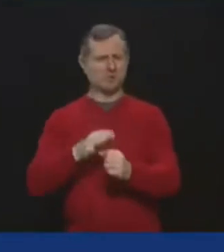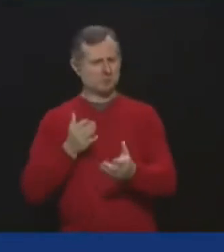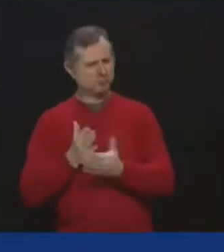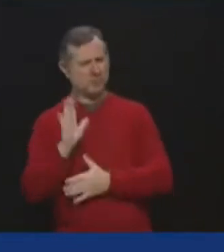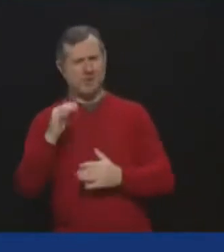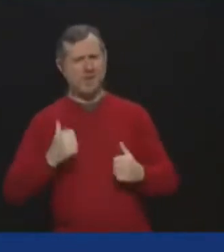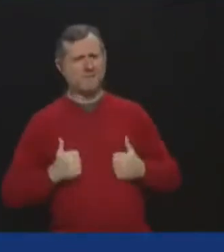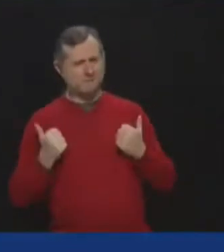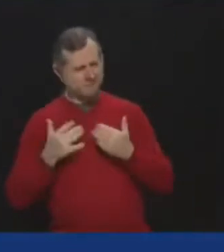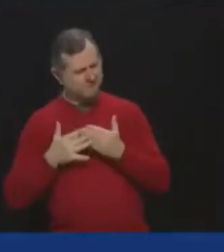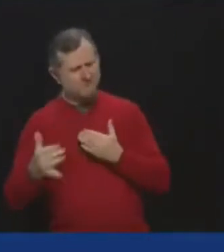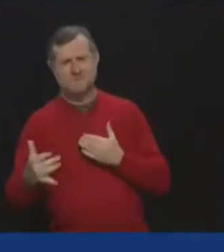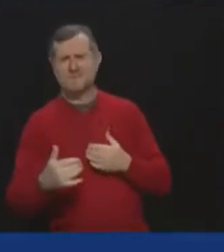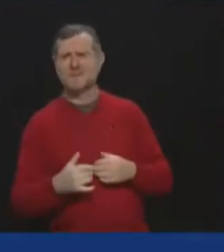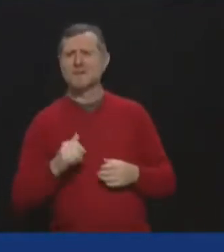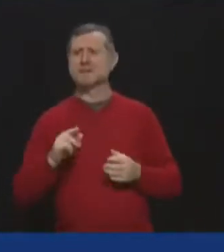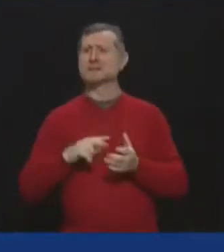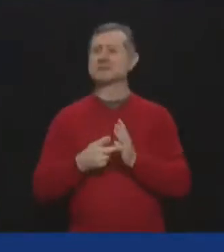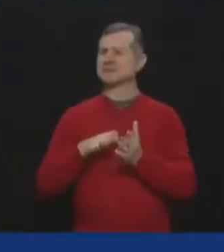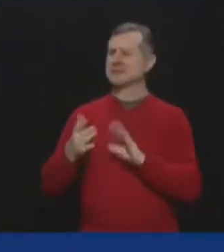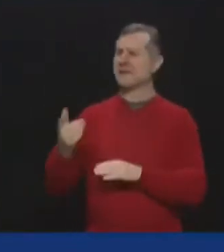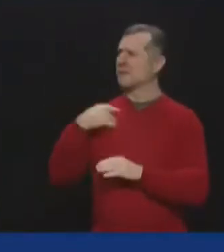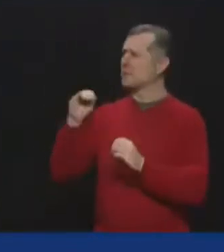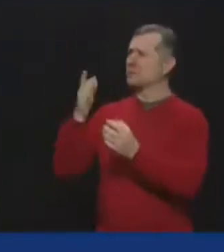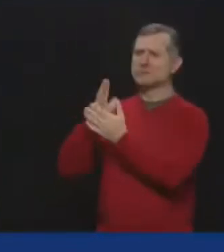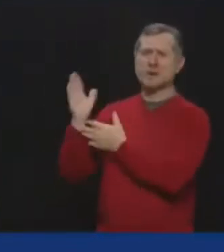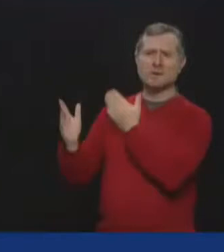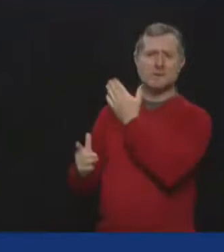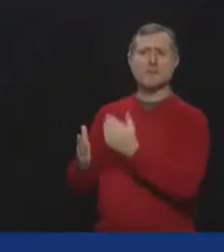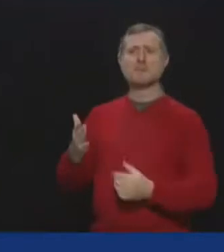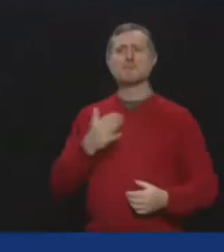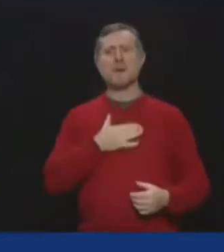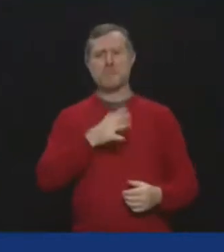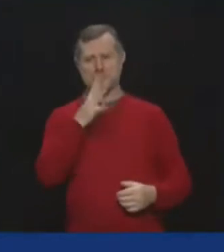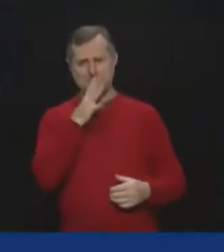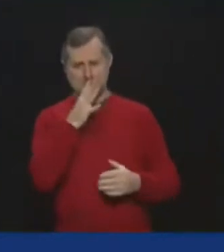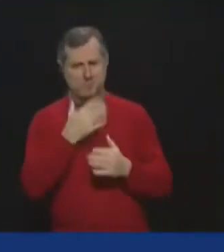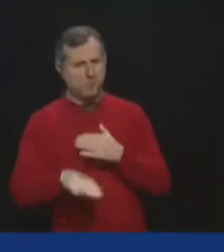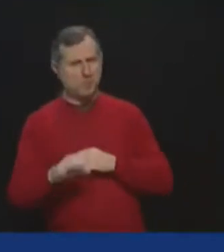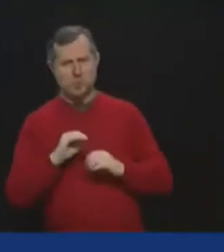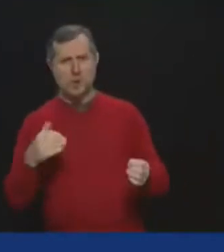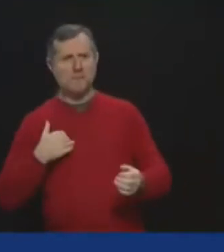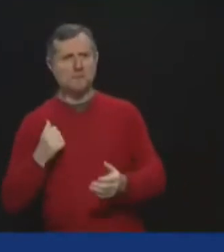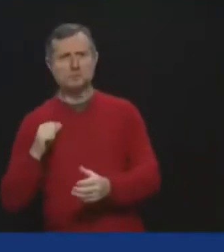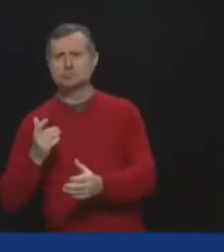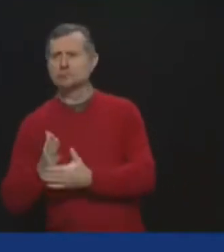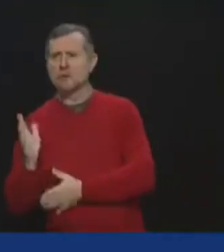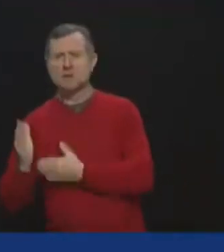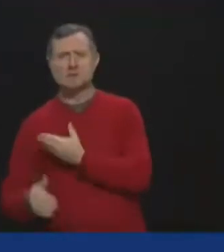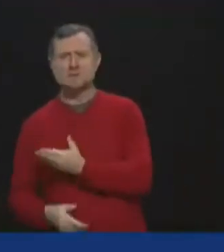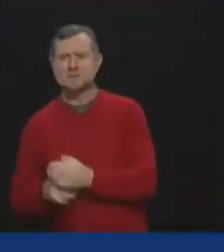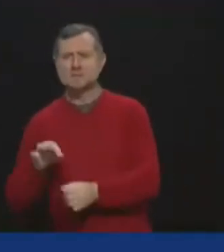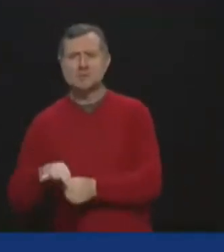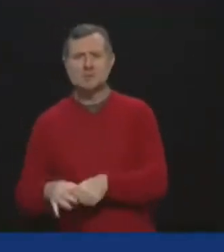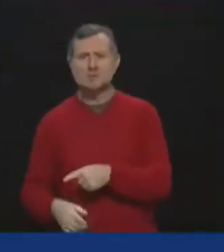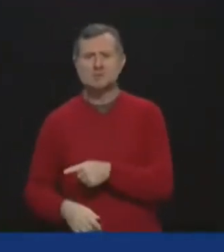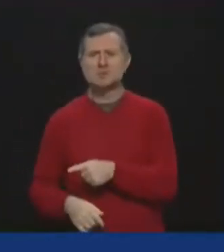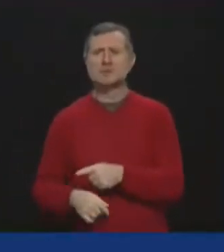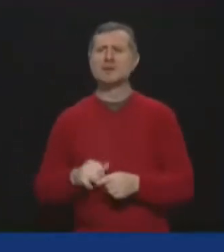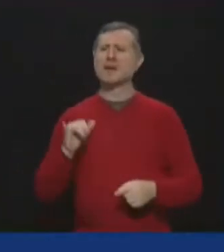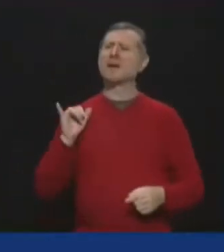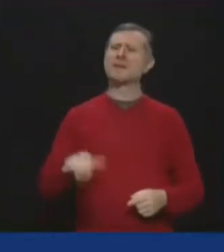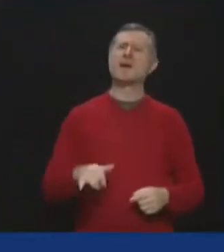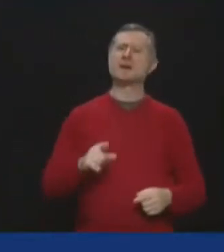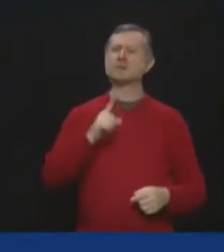died without the right to vote. My mother was born without the right to vote. But the right to vote is absolutely central